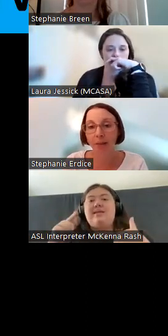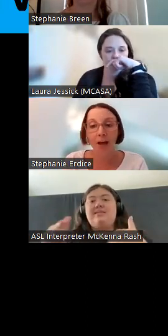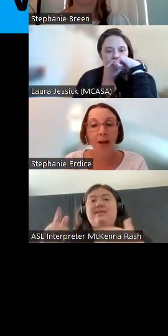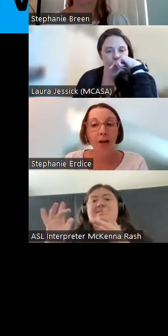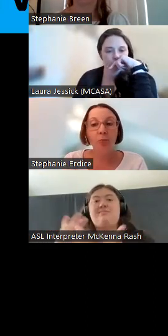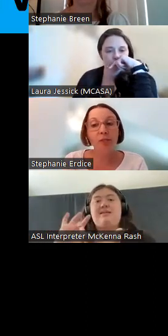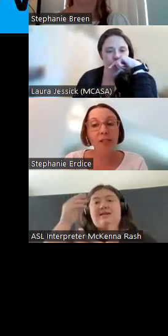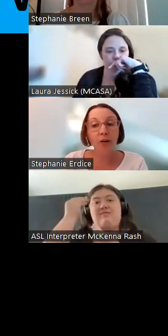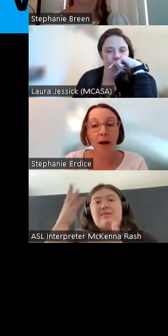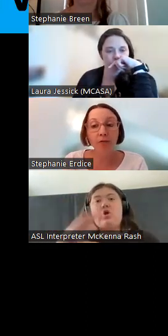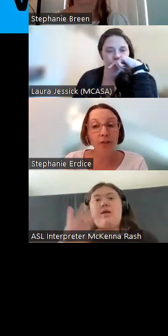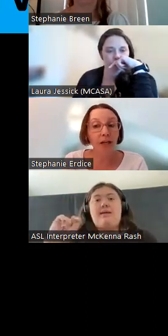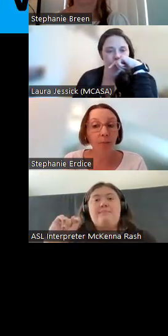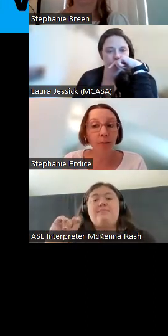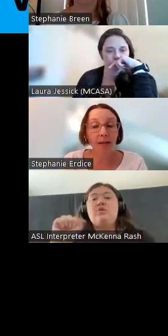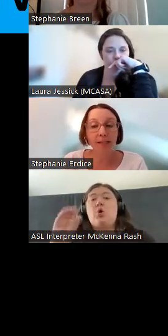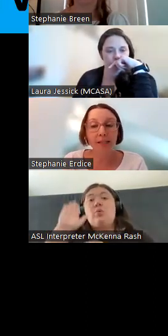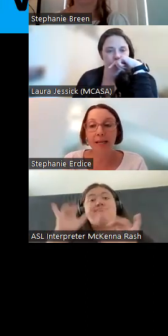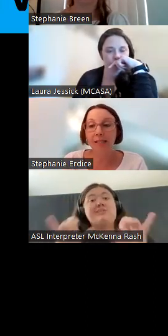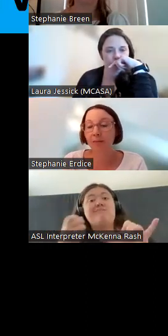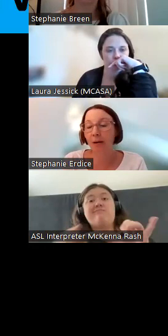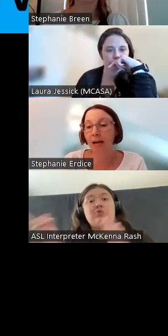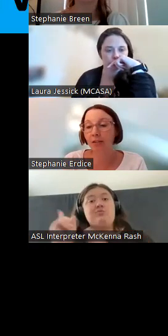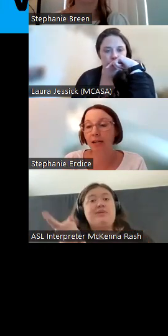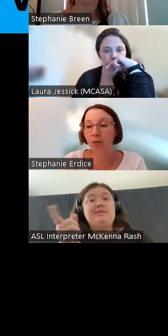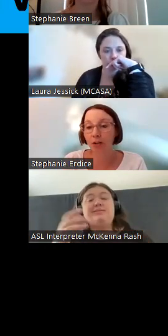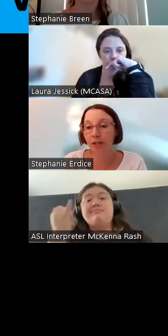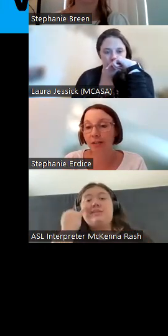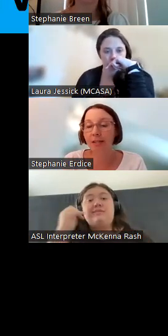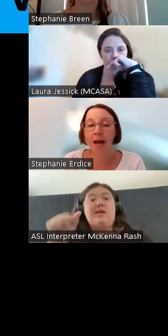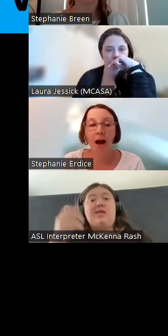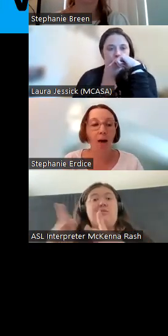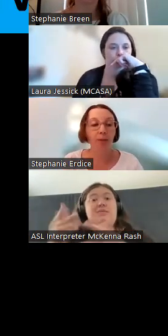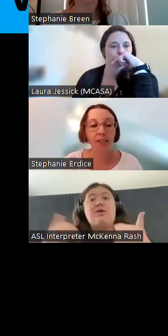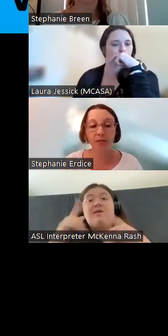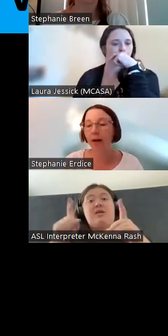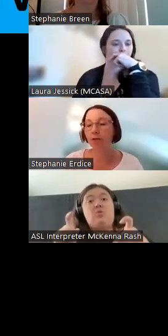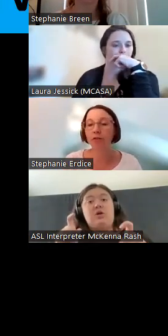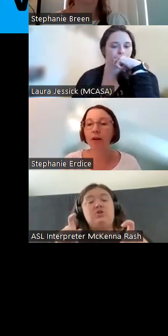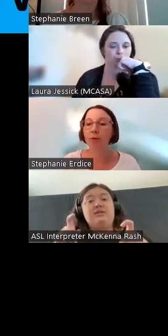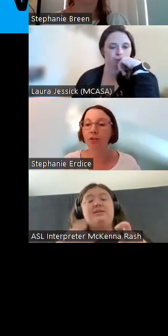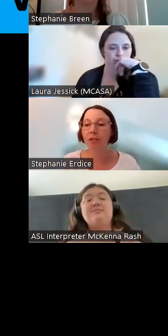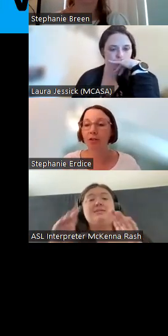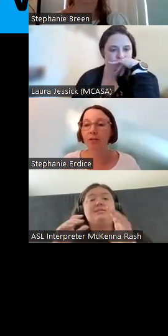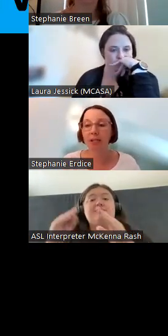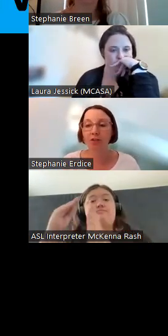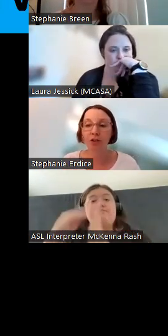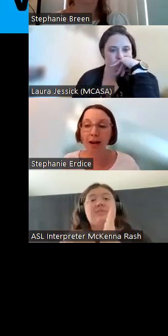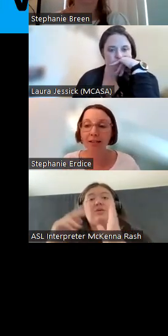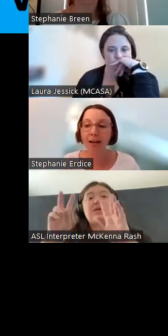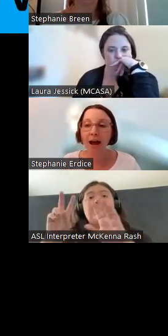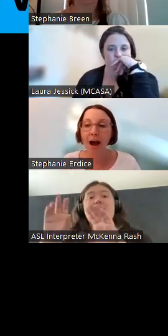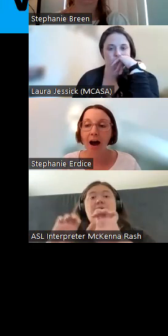on it. So we'll stick around for just a couple minutes in case anybody else has questions. Please fill out those evaluations that you see